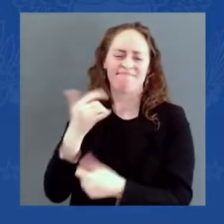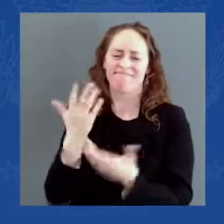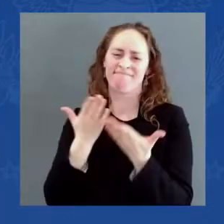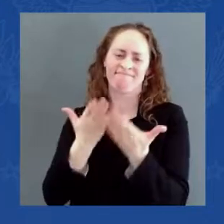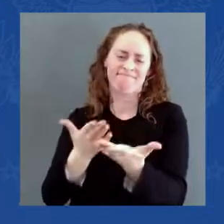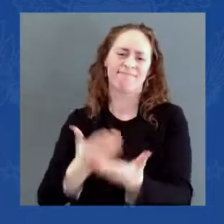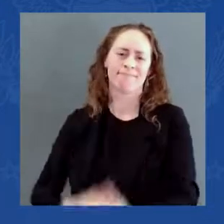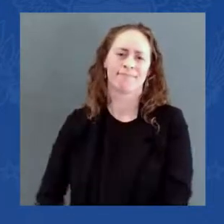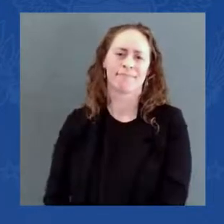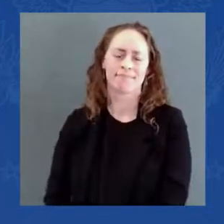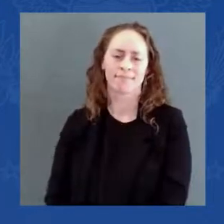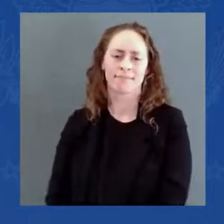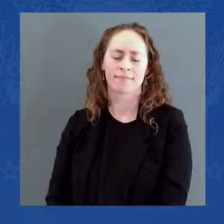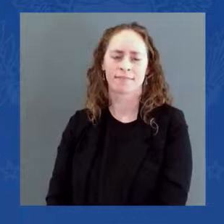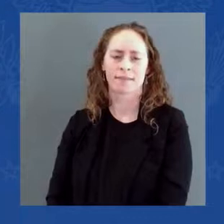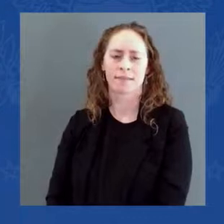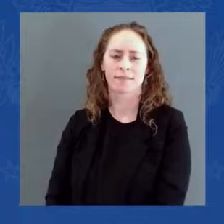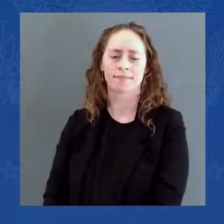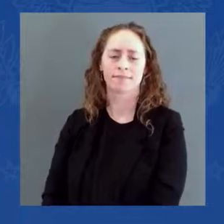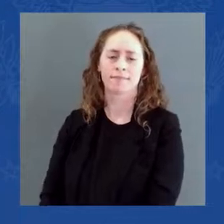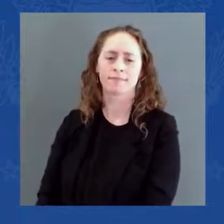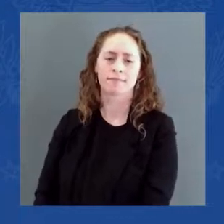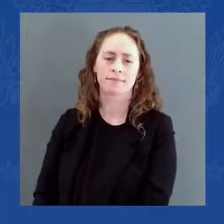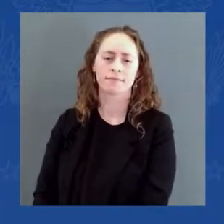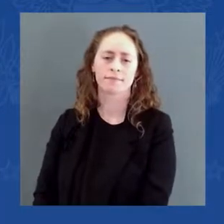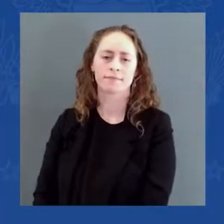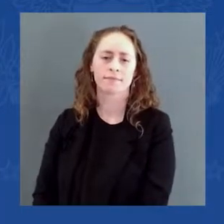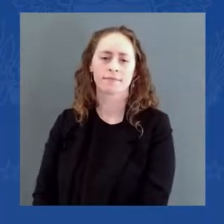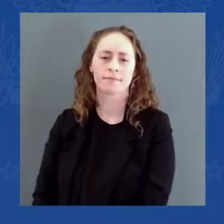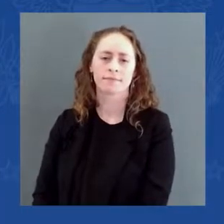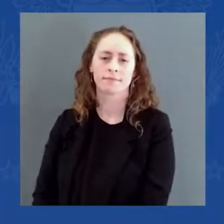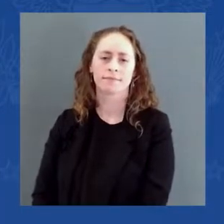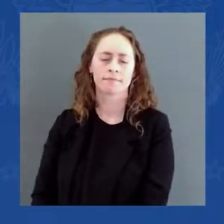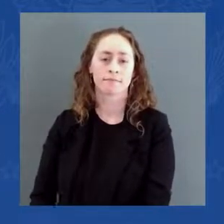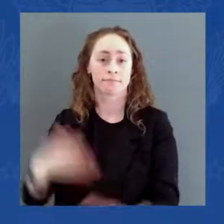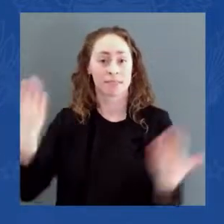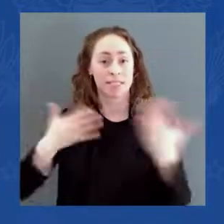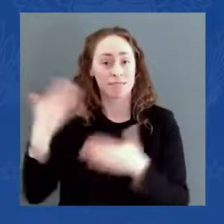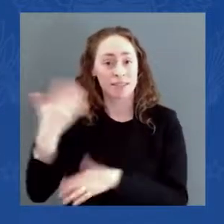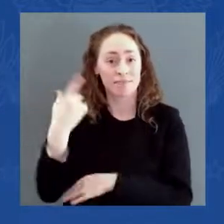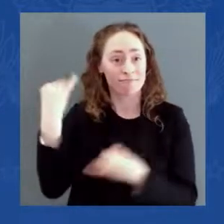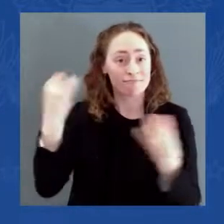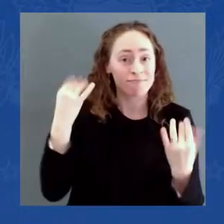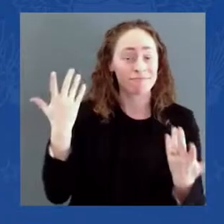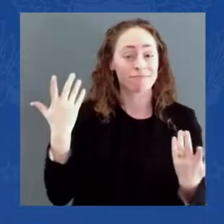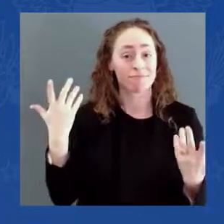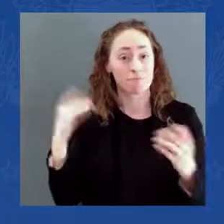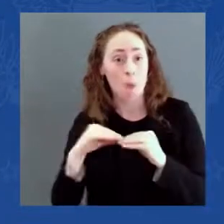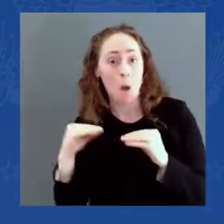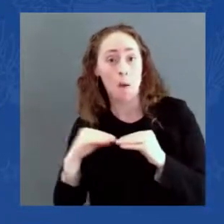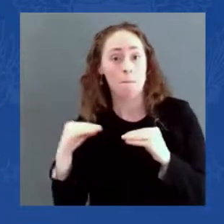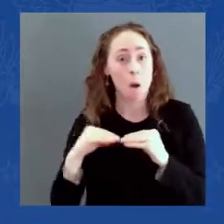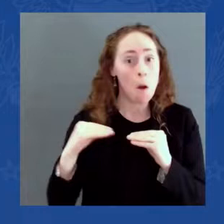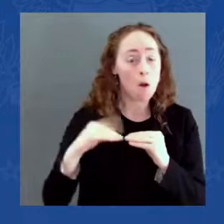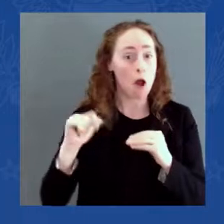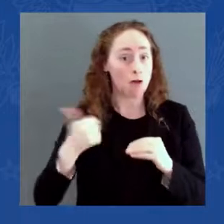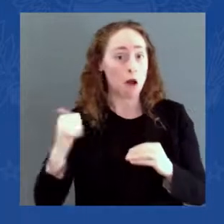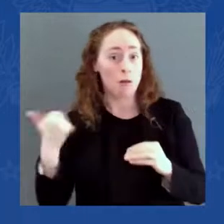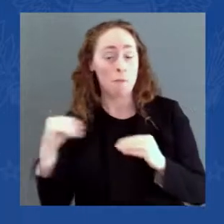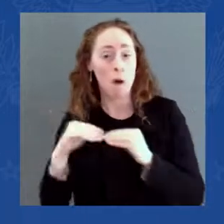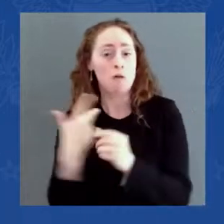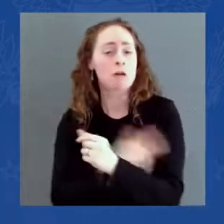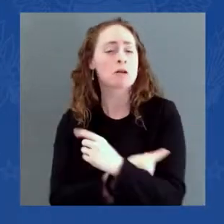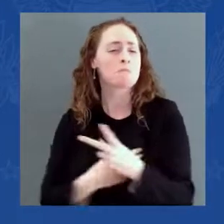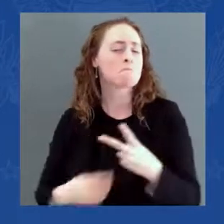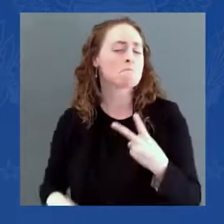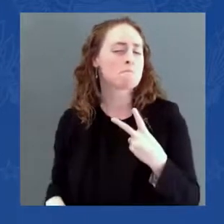we're prepared, if needed, my team is already working with officials at Pfizer, Moderna, Johnson & Johnson to develop contingency